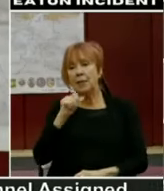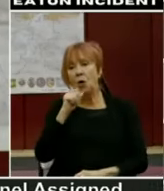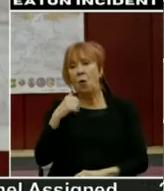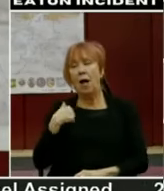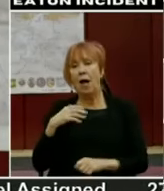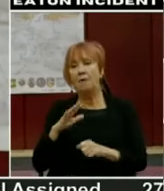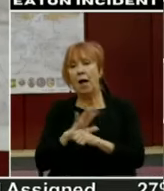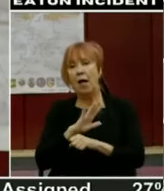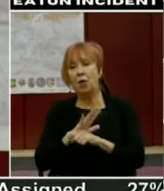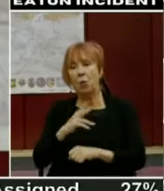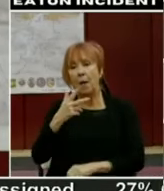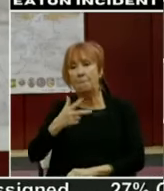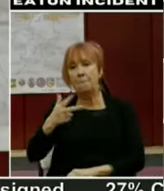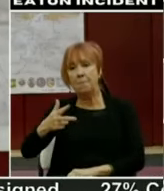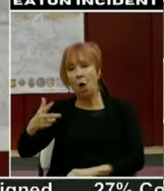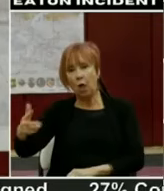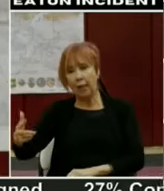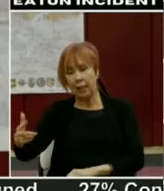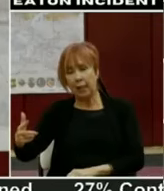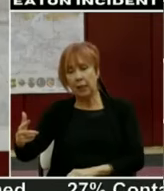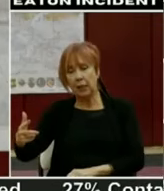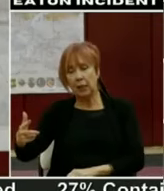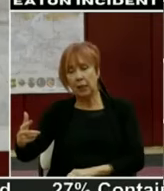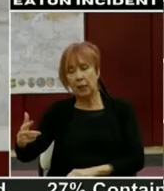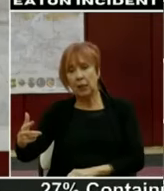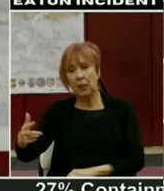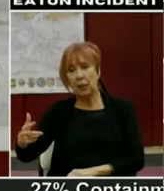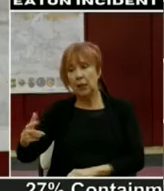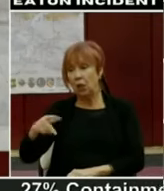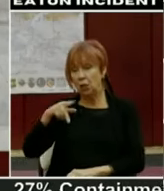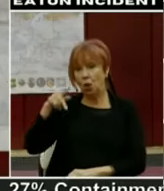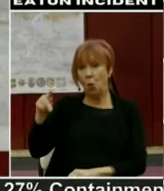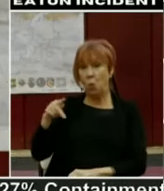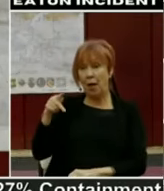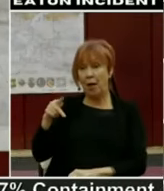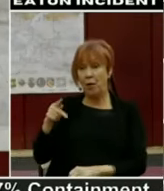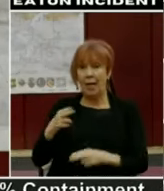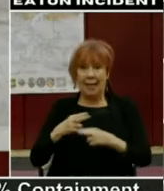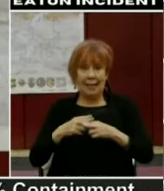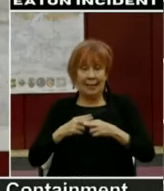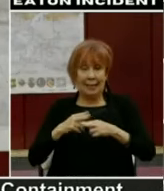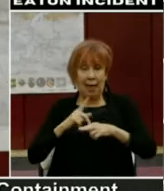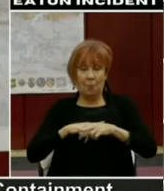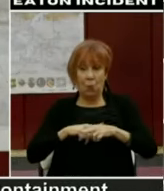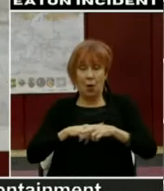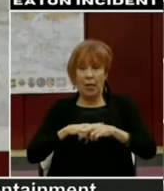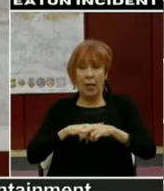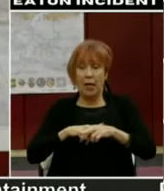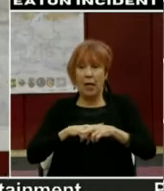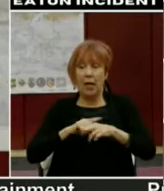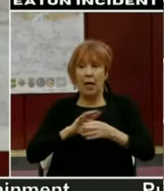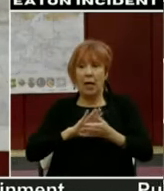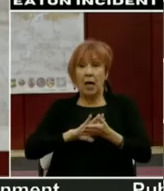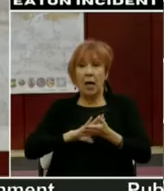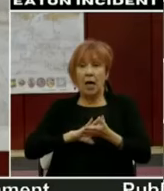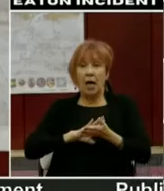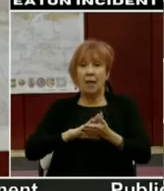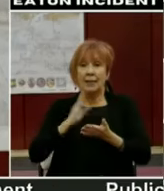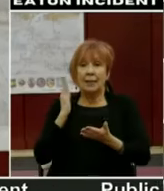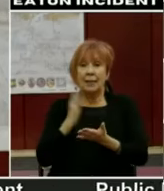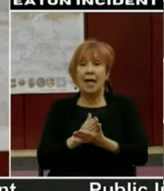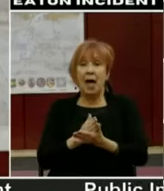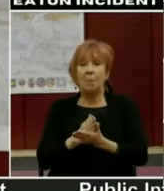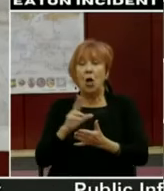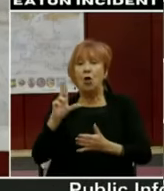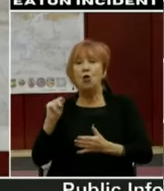on site for our cars. Has Pasadena temporarily abolished their no overnight street parking rule?